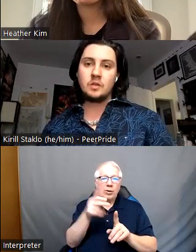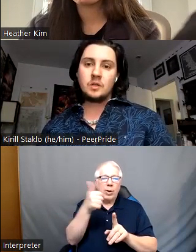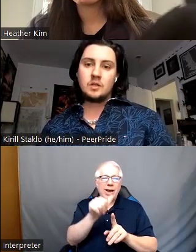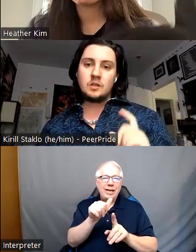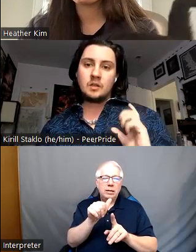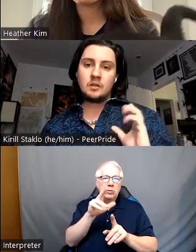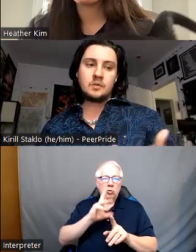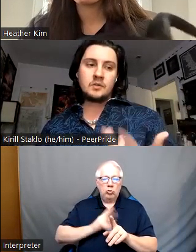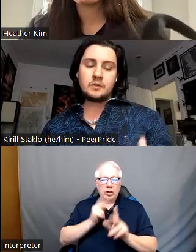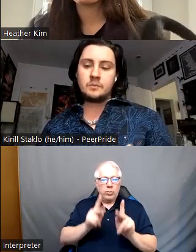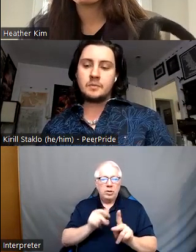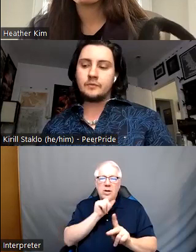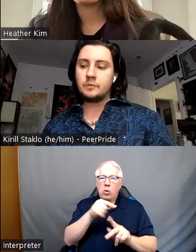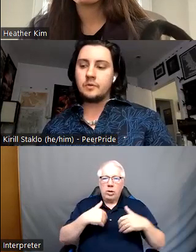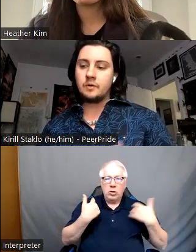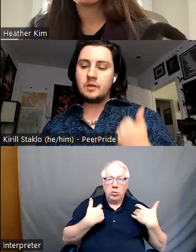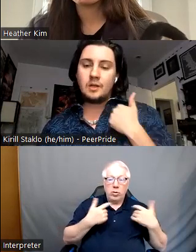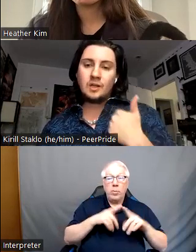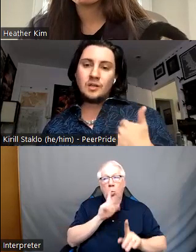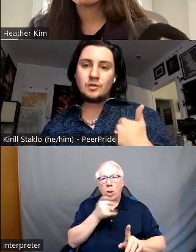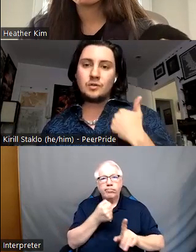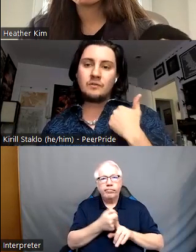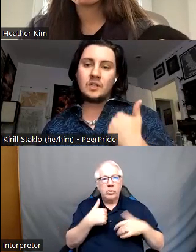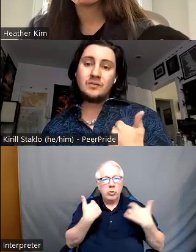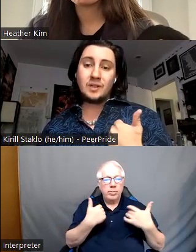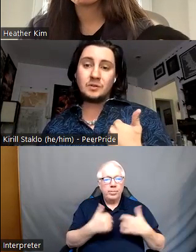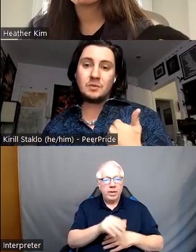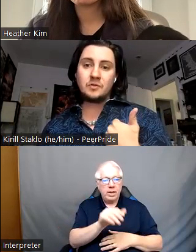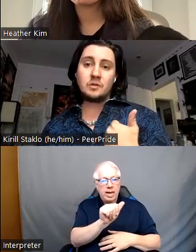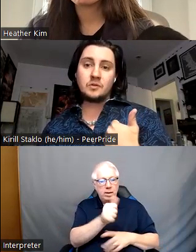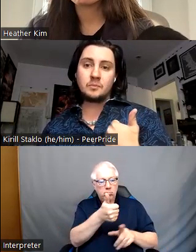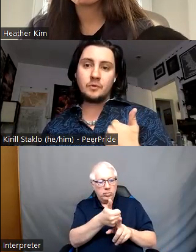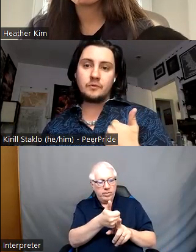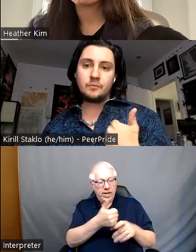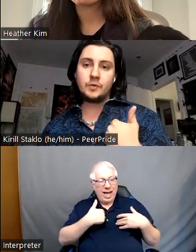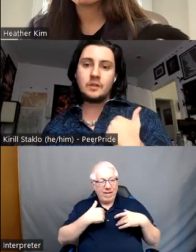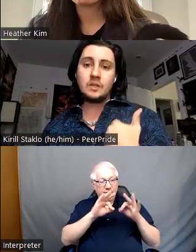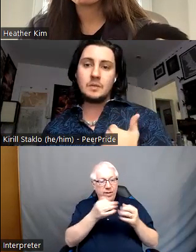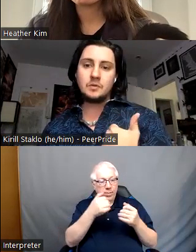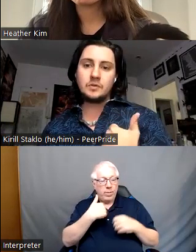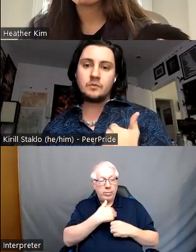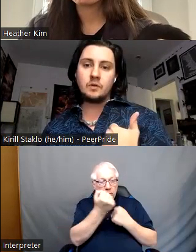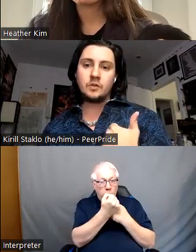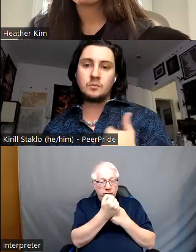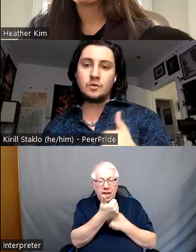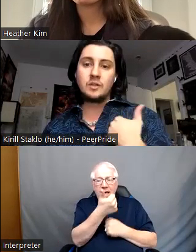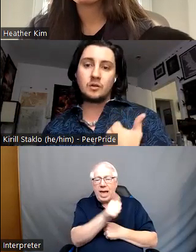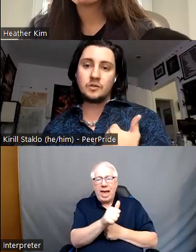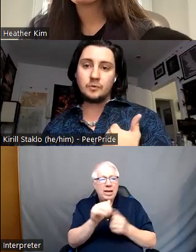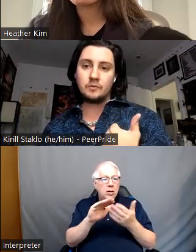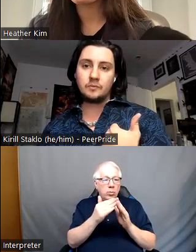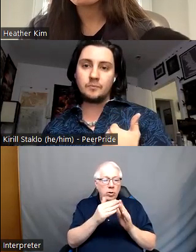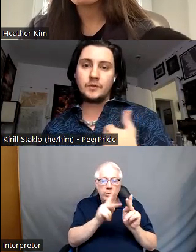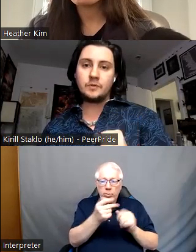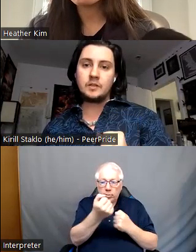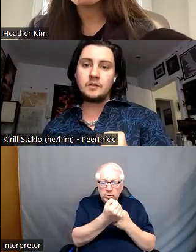youth, but especially impactful with youth. Do you have any family members that are supportive? Or do you have any members of your community that are